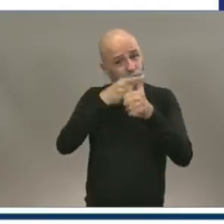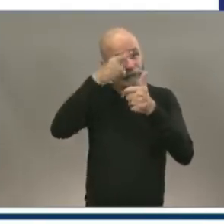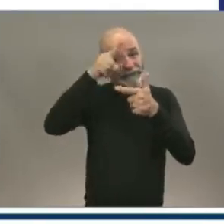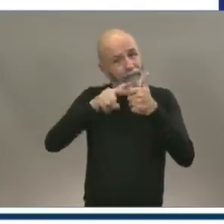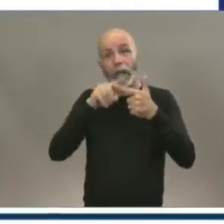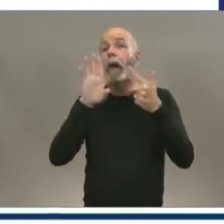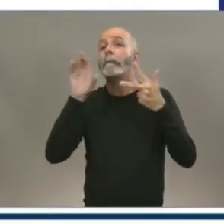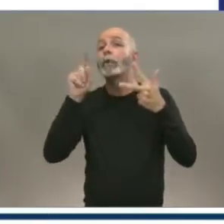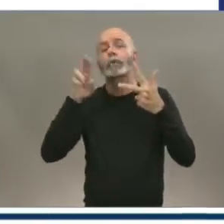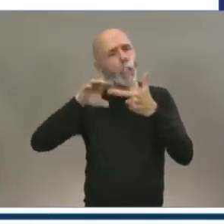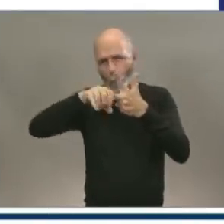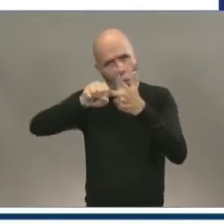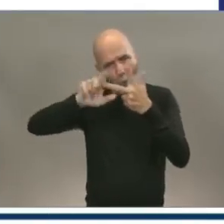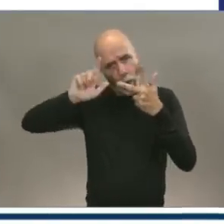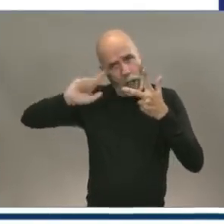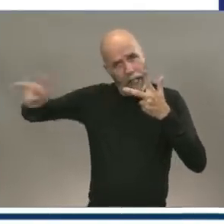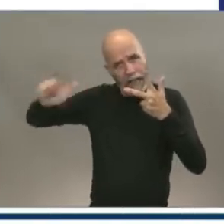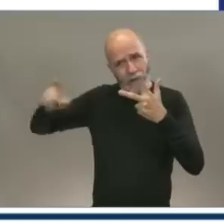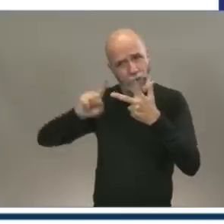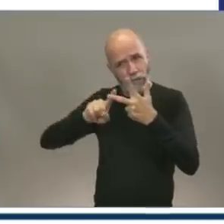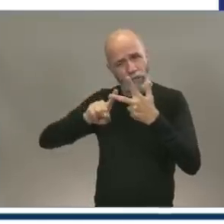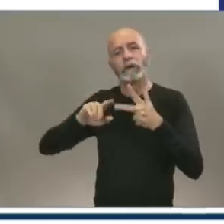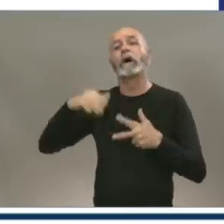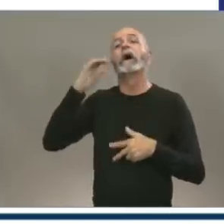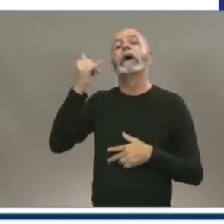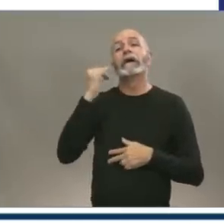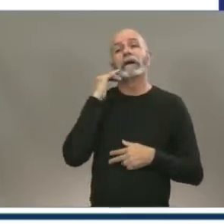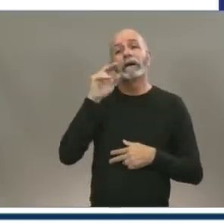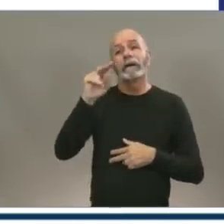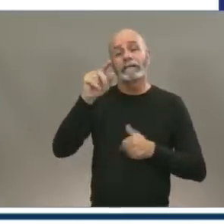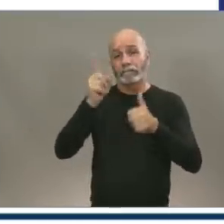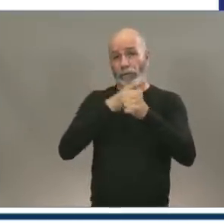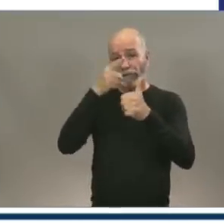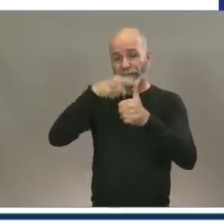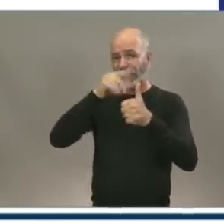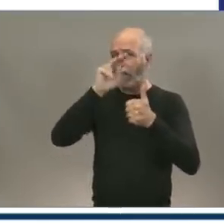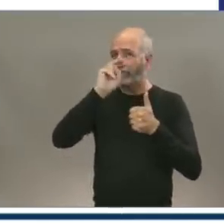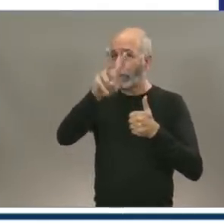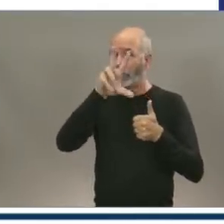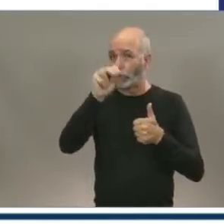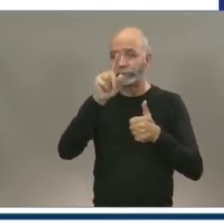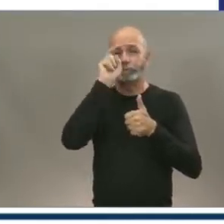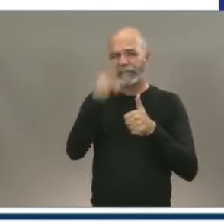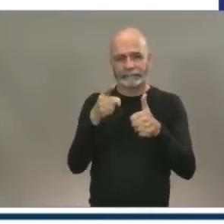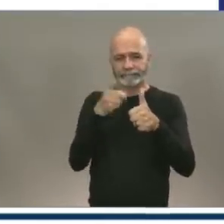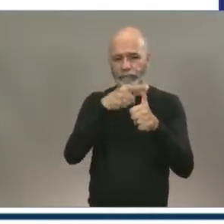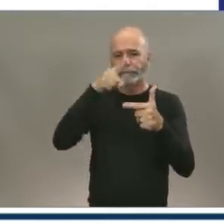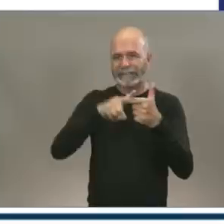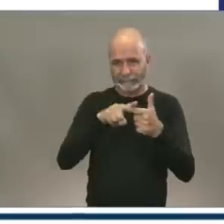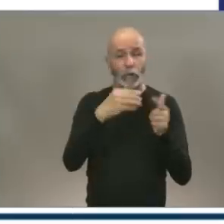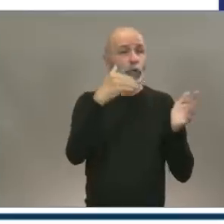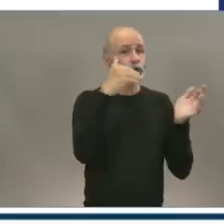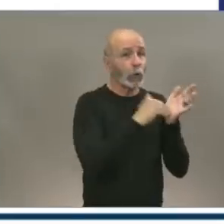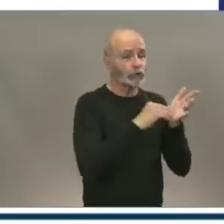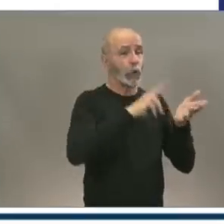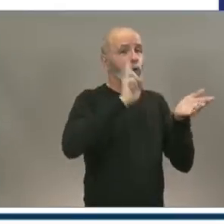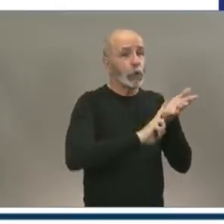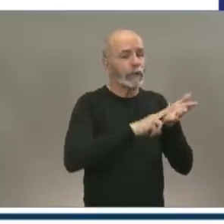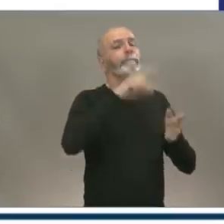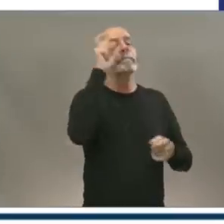November 30th to get as a healthcare worker to get vaccinated. If they're not by November 30th, then they're